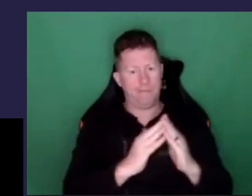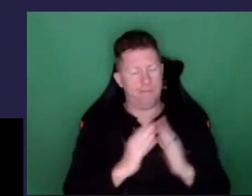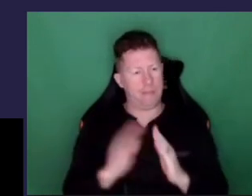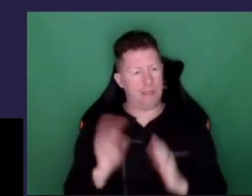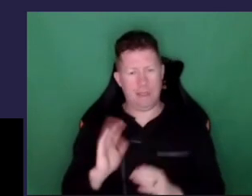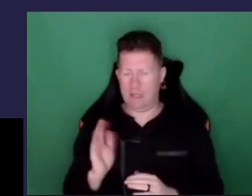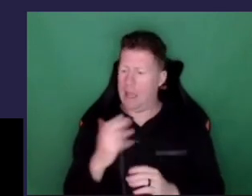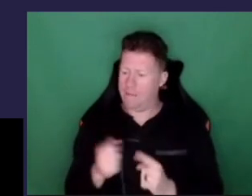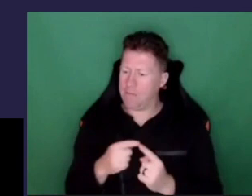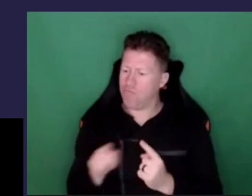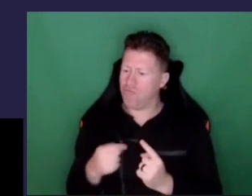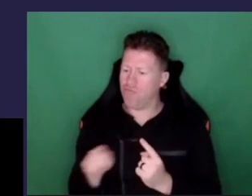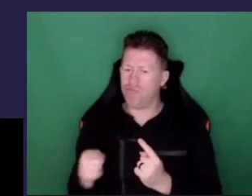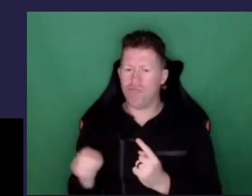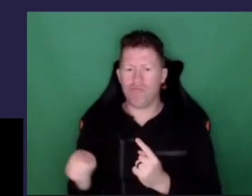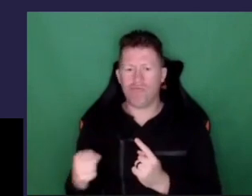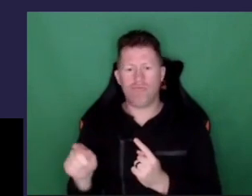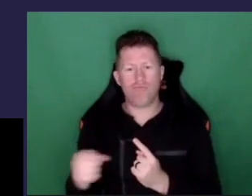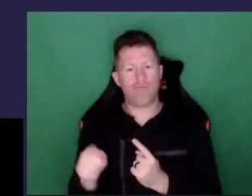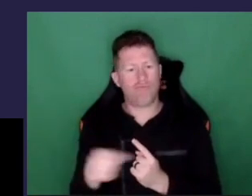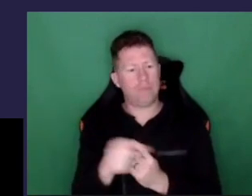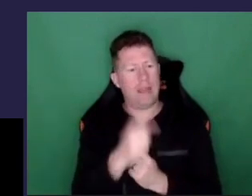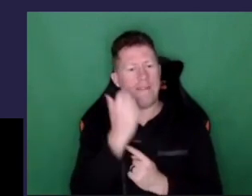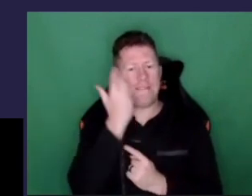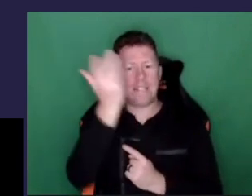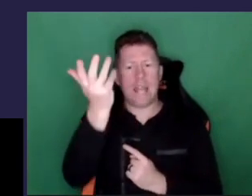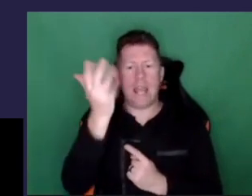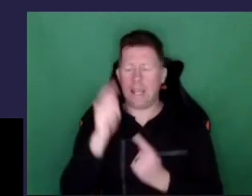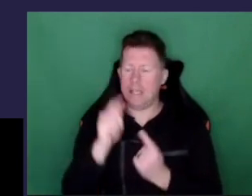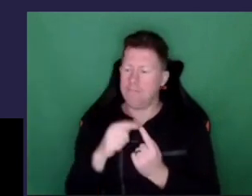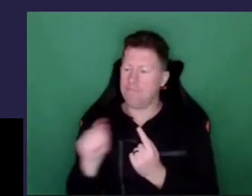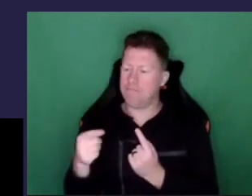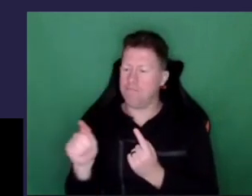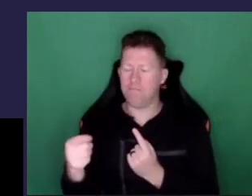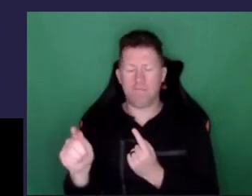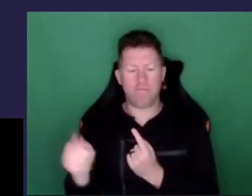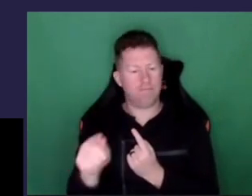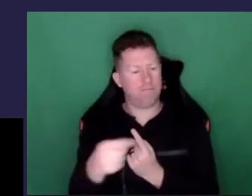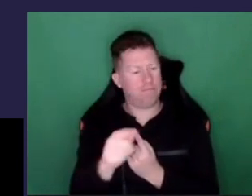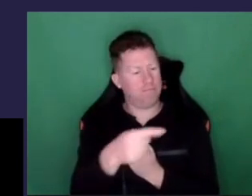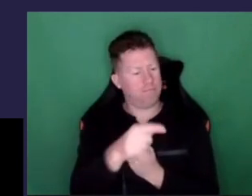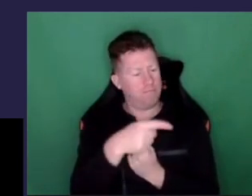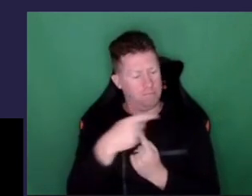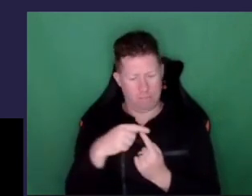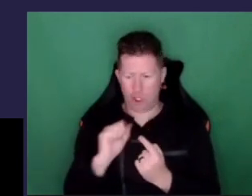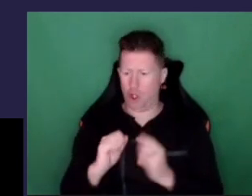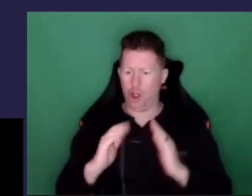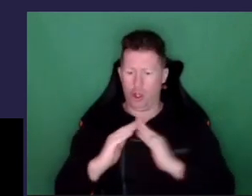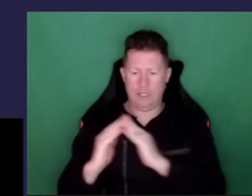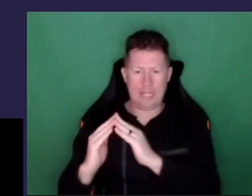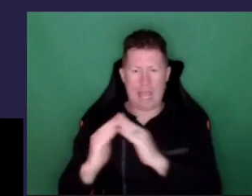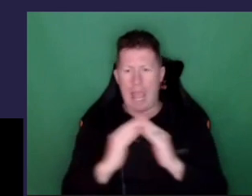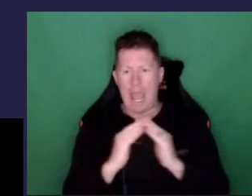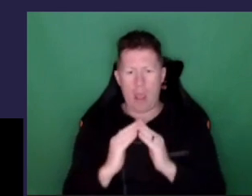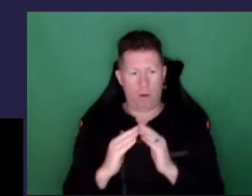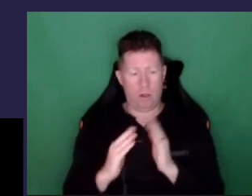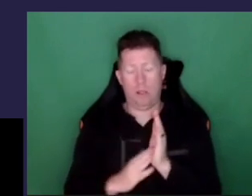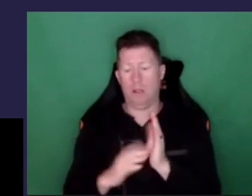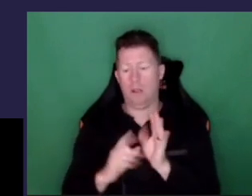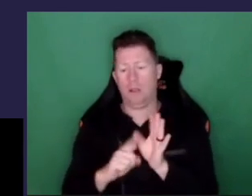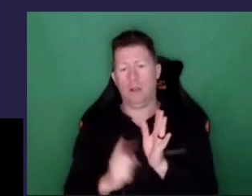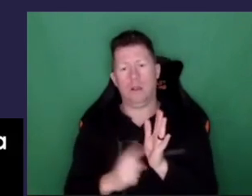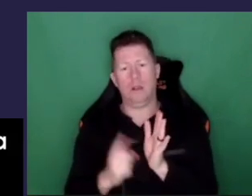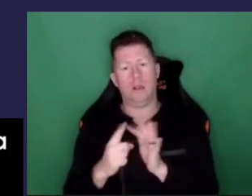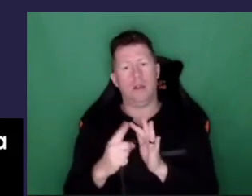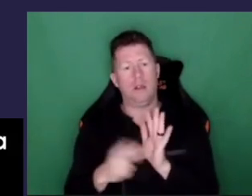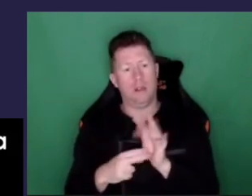afternoon. She went and visited different people in different stores, and the neighborhood was really her world. Mylene